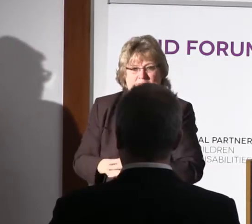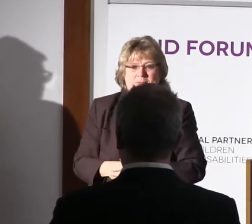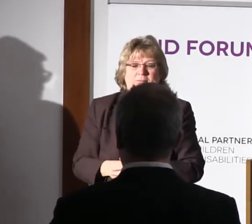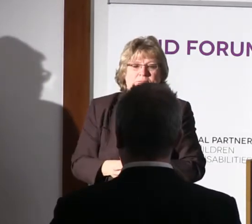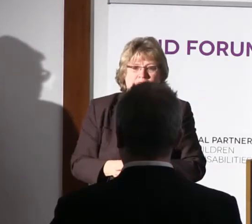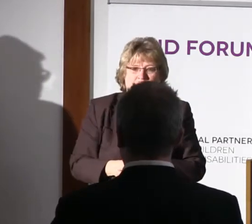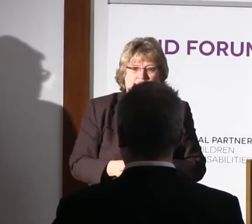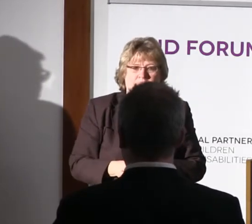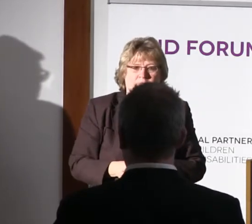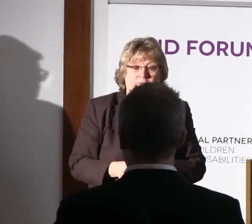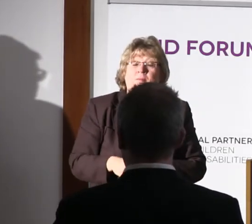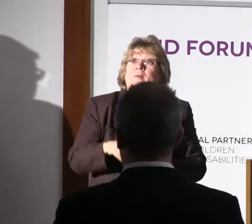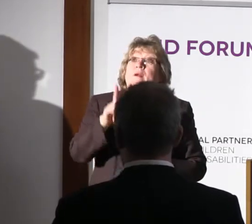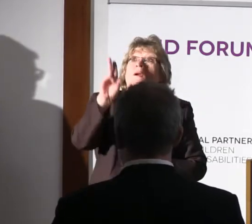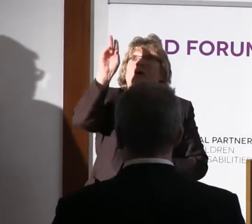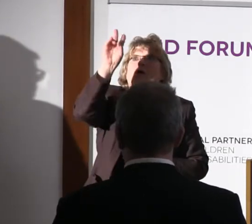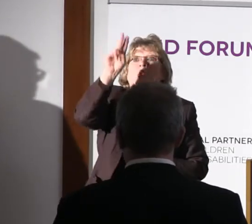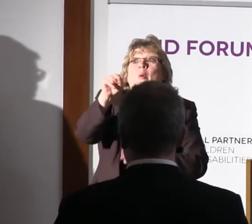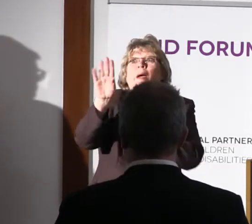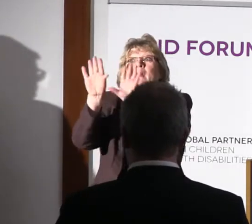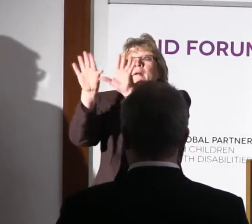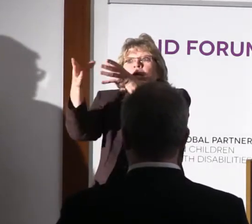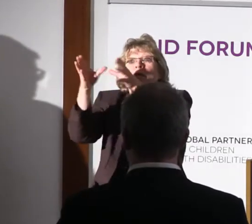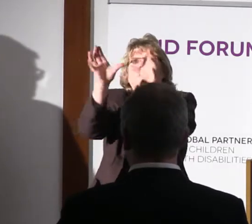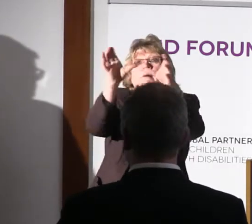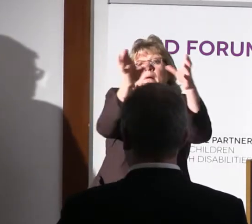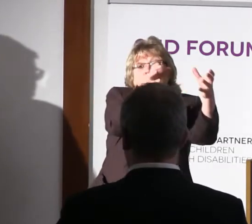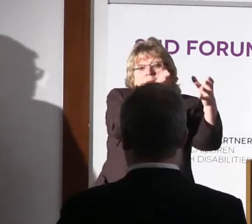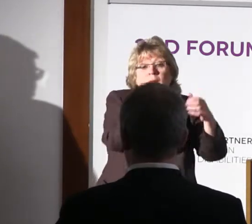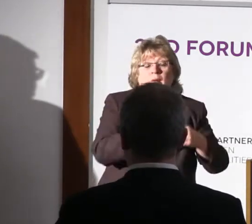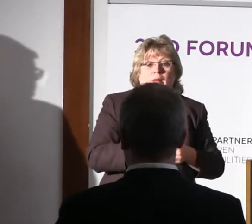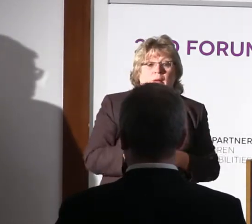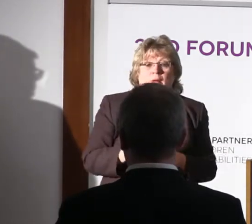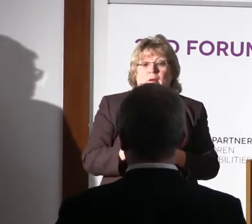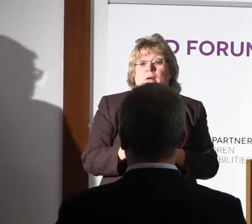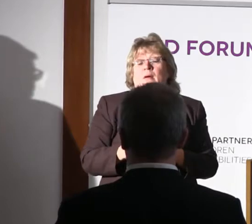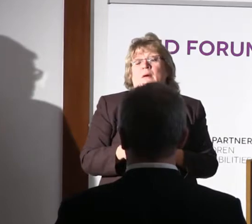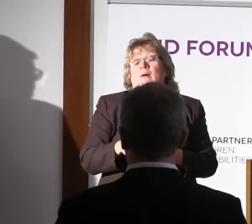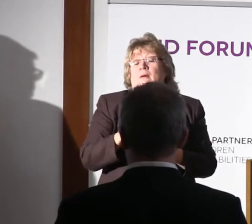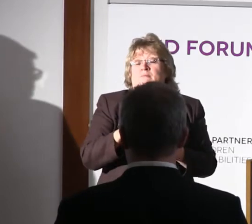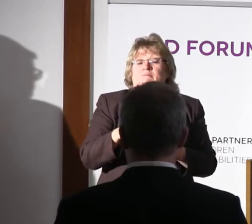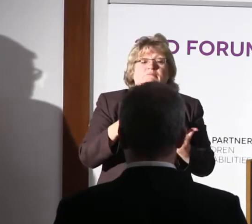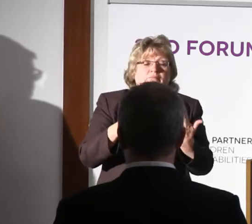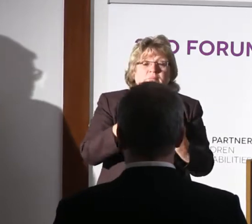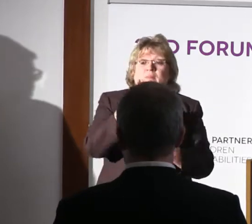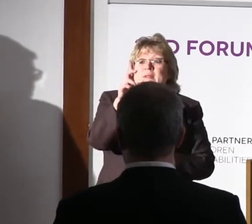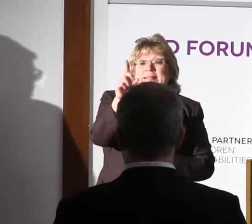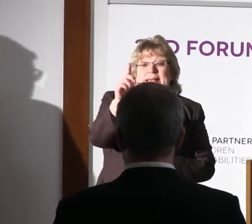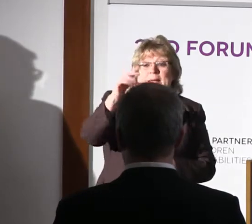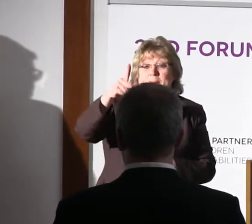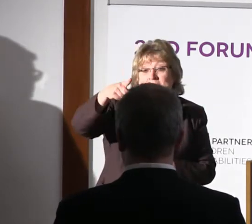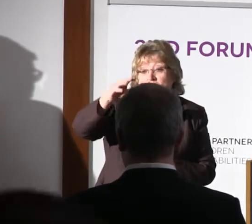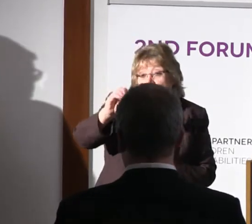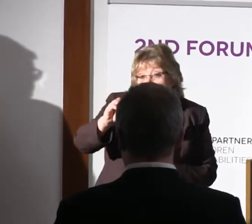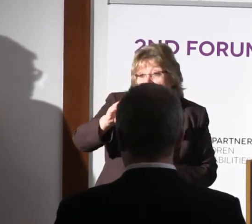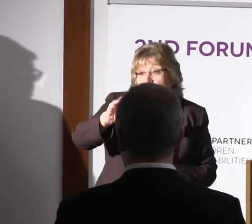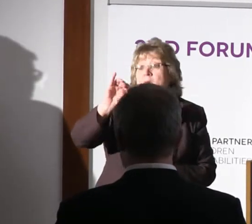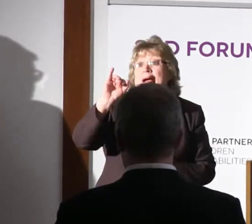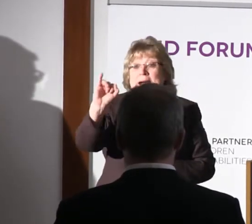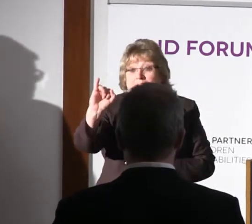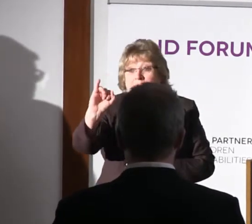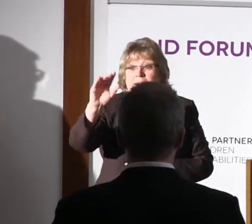made this encouraging progress possible. The UN organizations, civil society partners, the